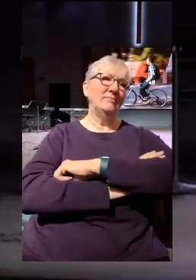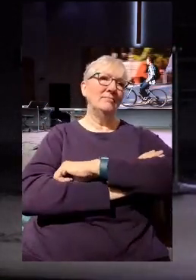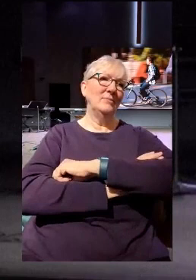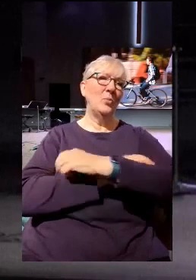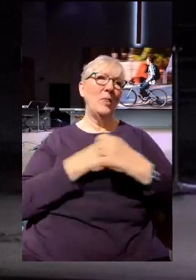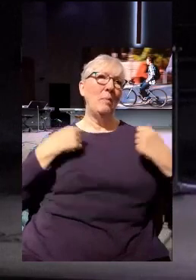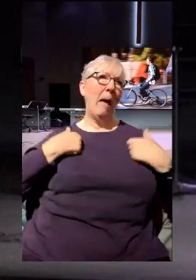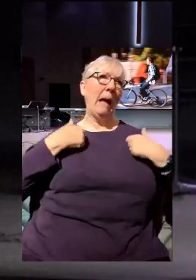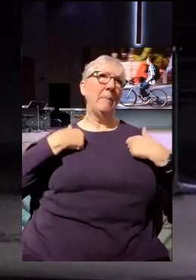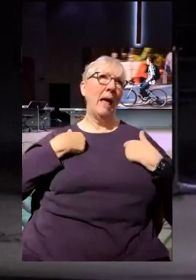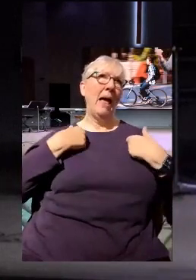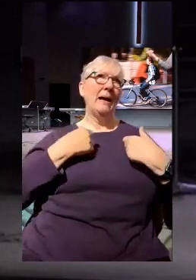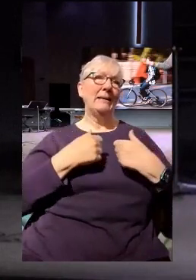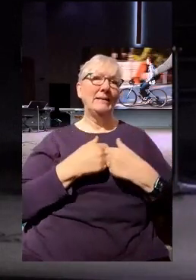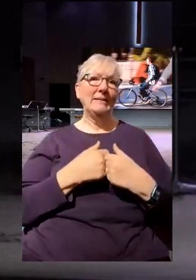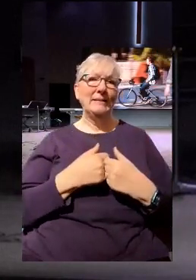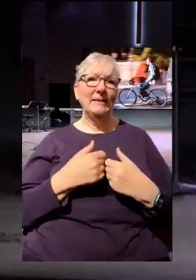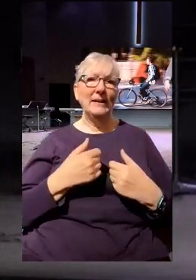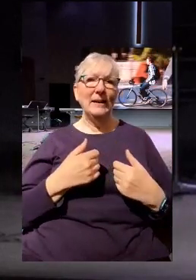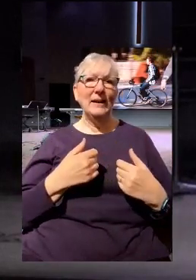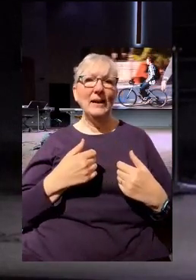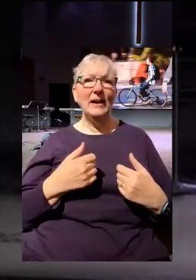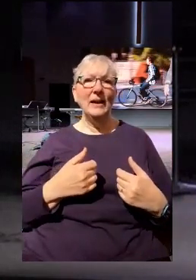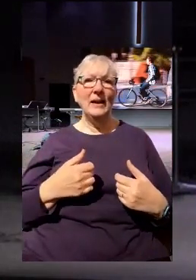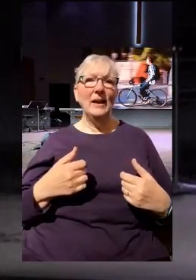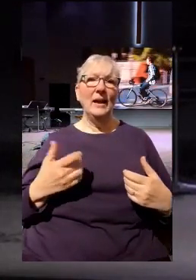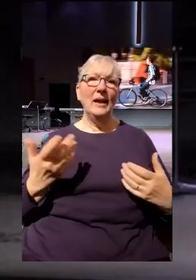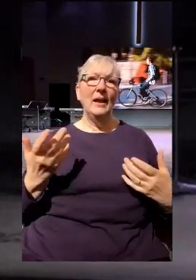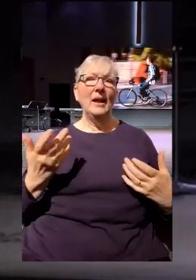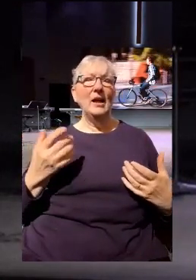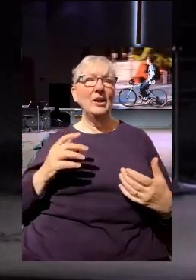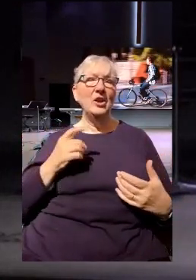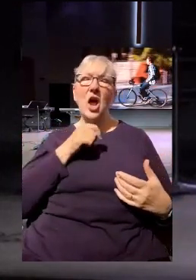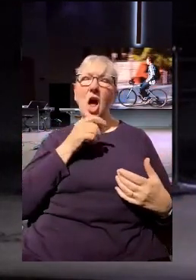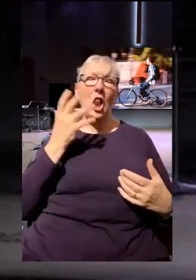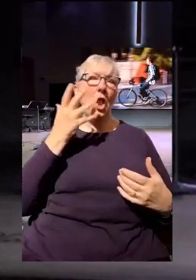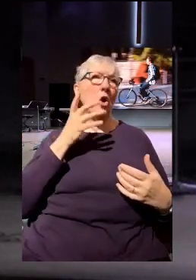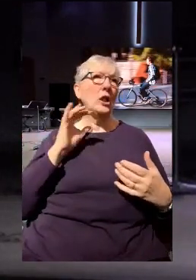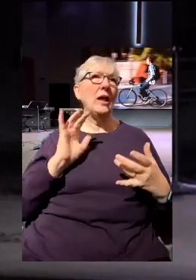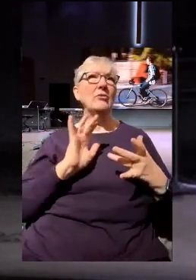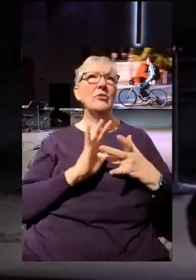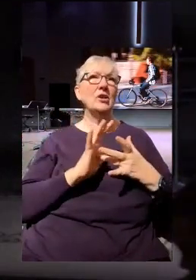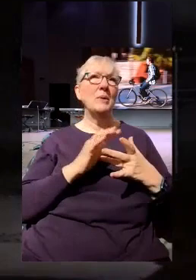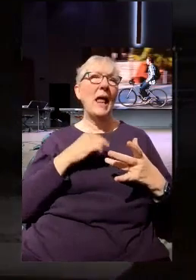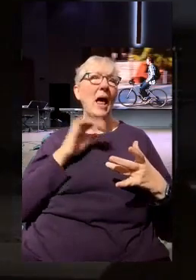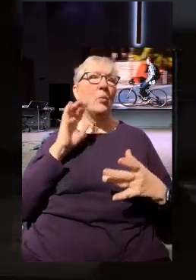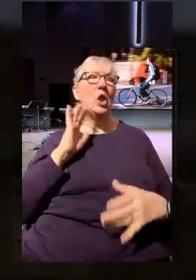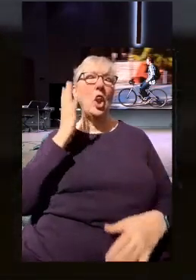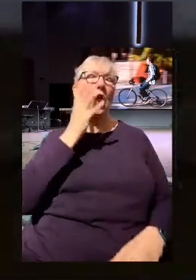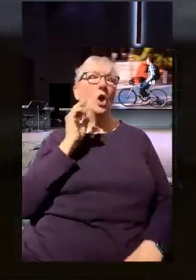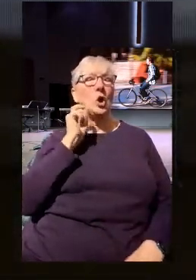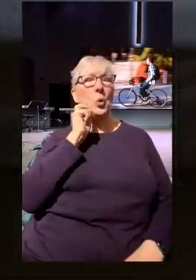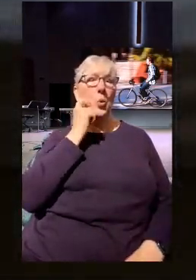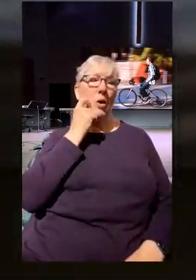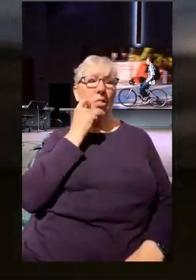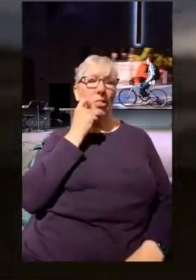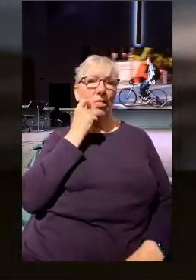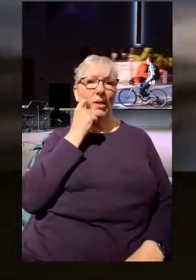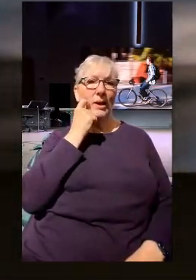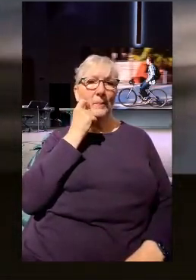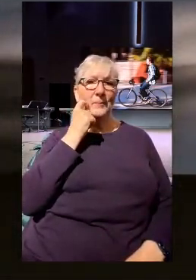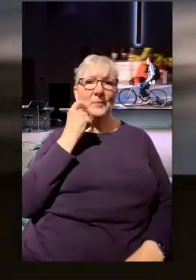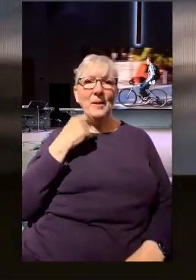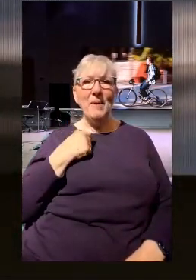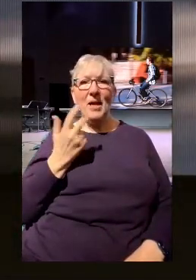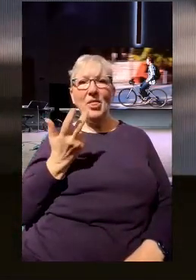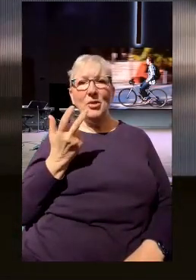back, nonchalantly going, I'm not a freshman, I'm cool. The Huffy 3-speed was not going to give